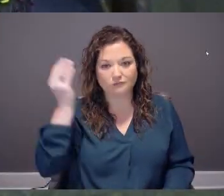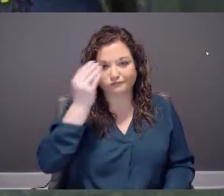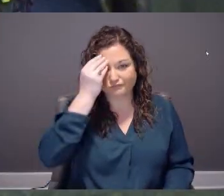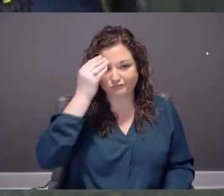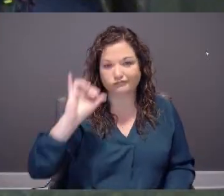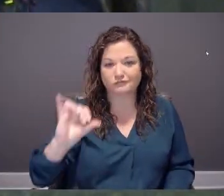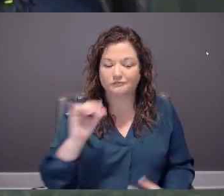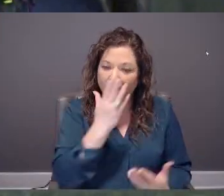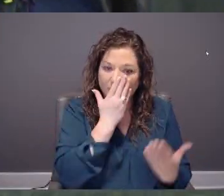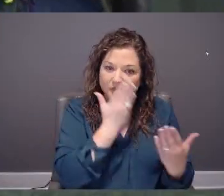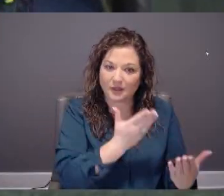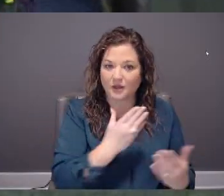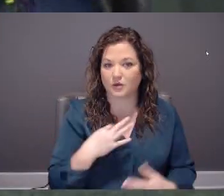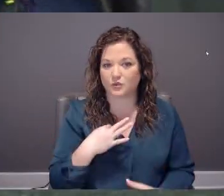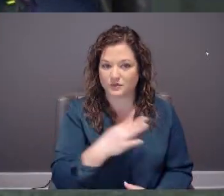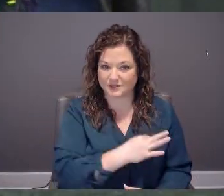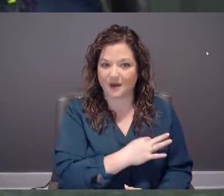staff